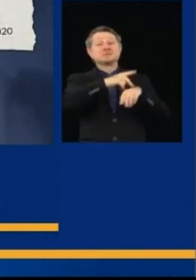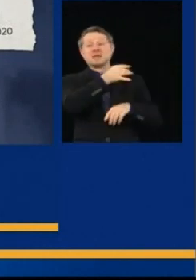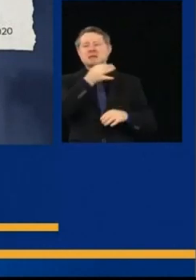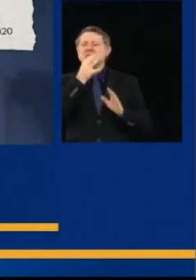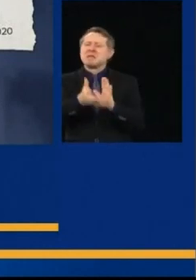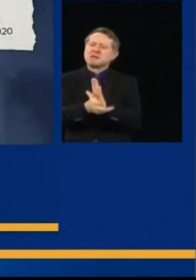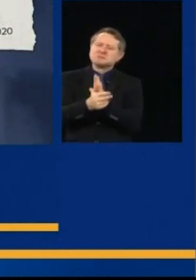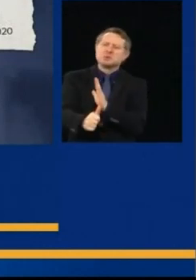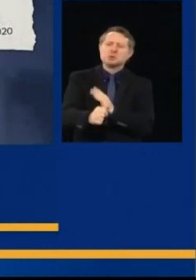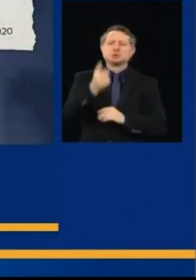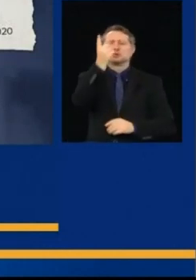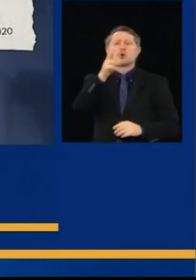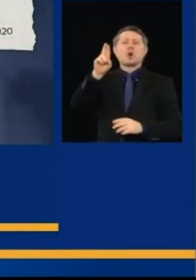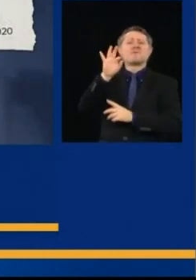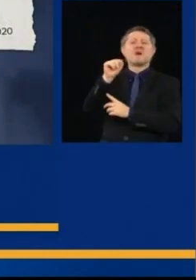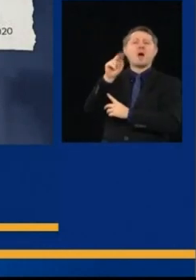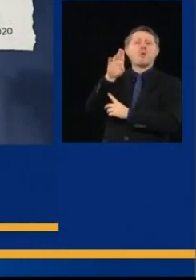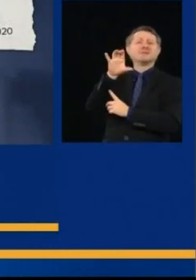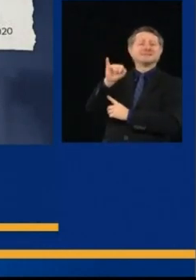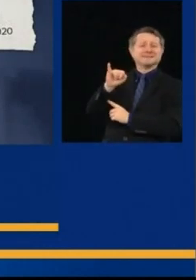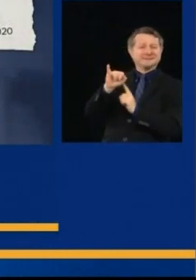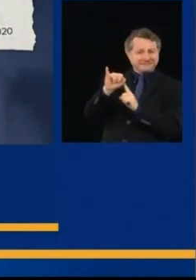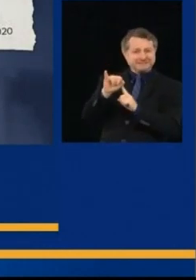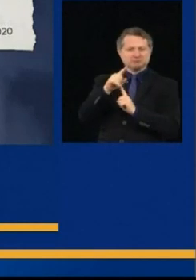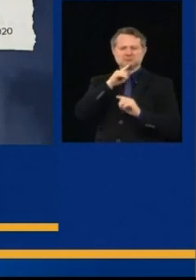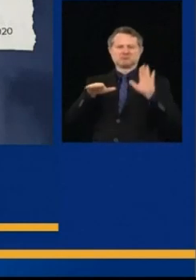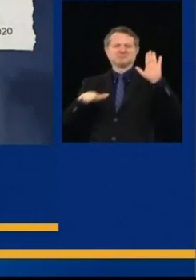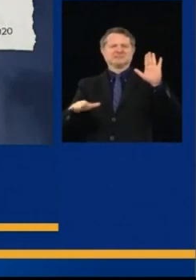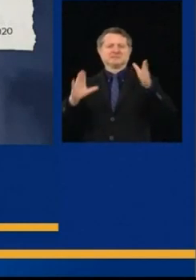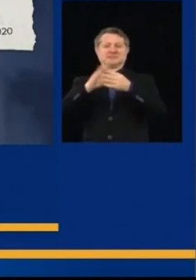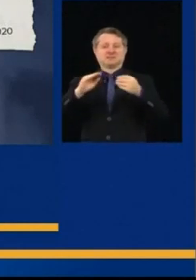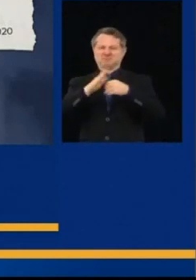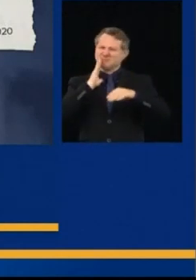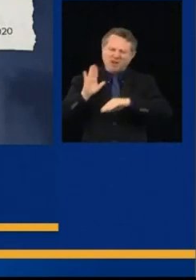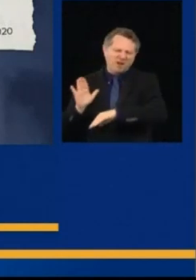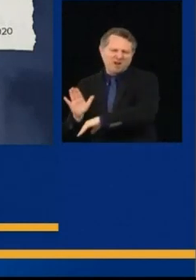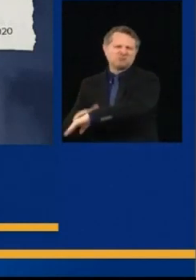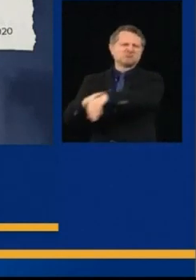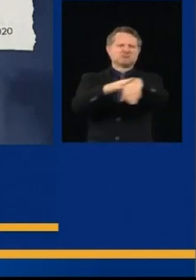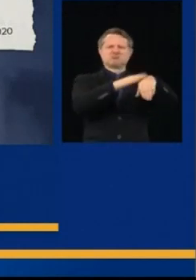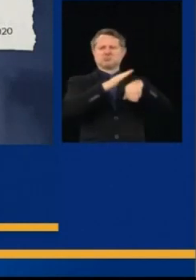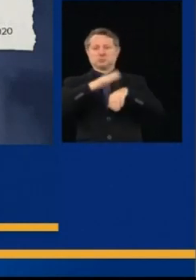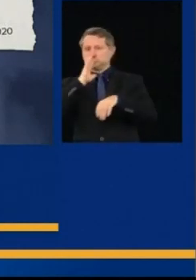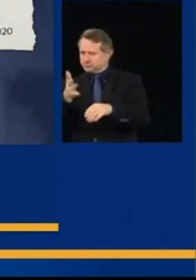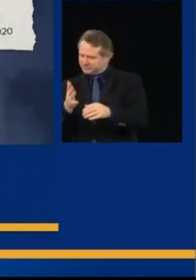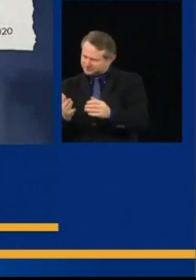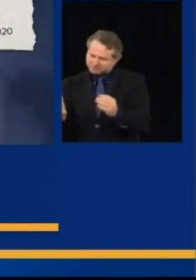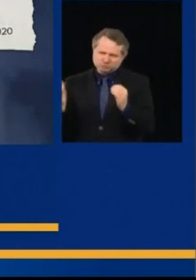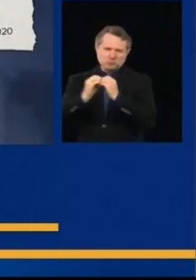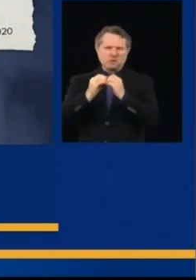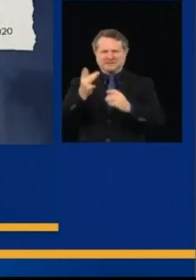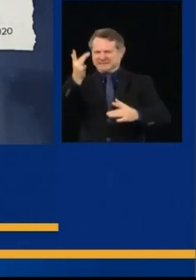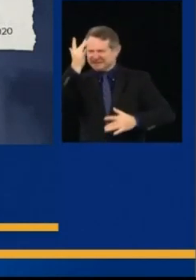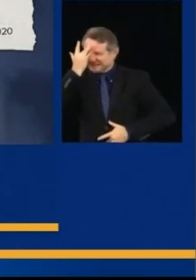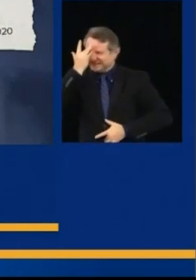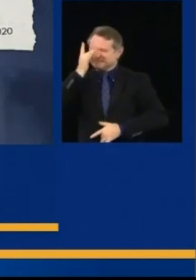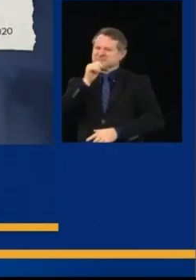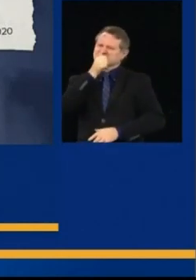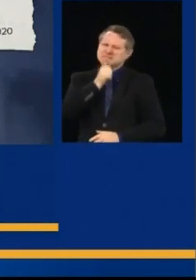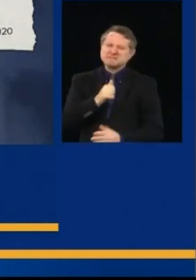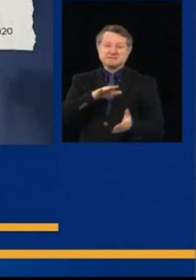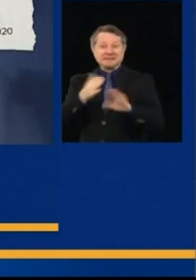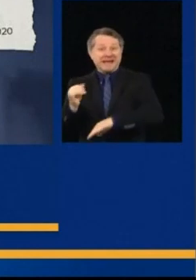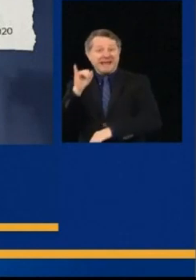who warns of suffering and death if the U.S. reopens too soon, okay? If